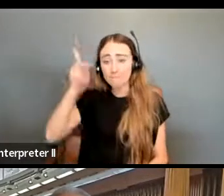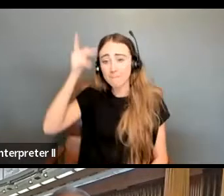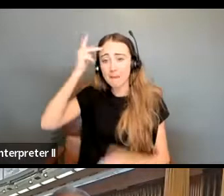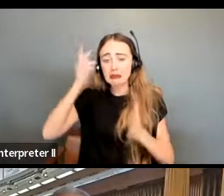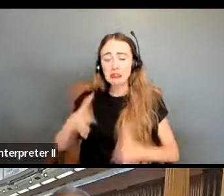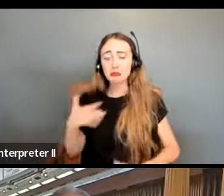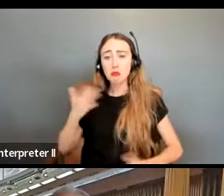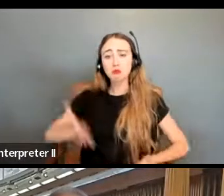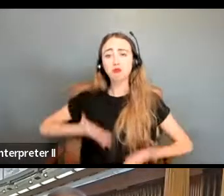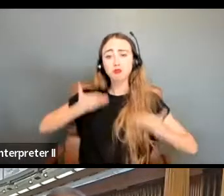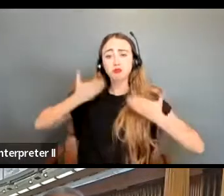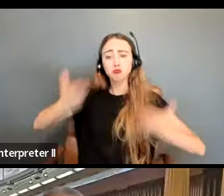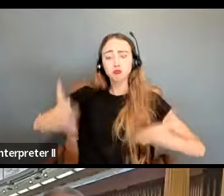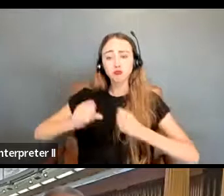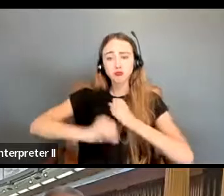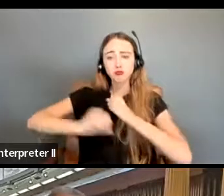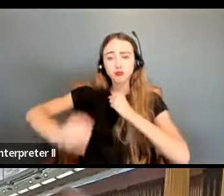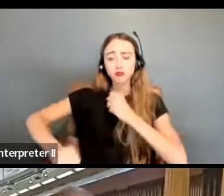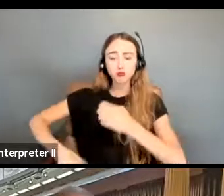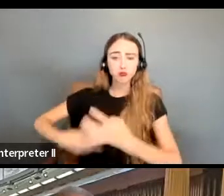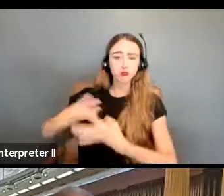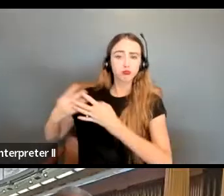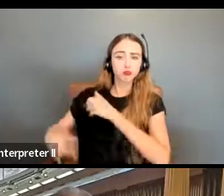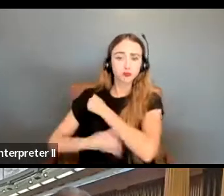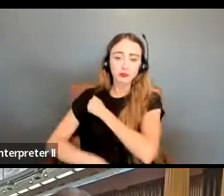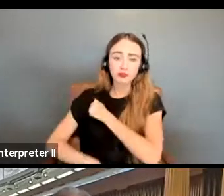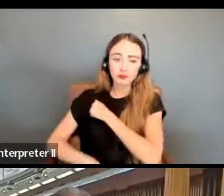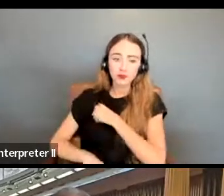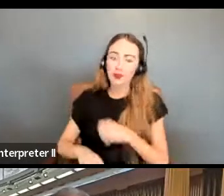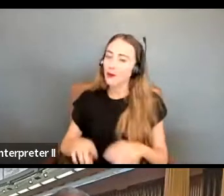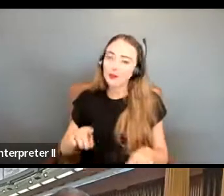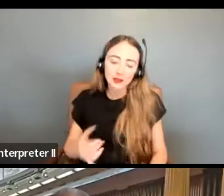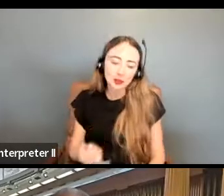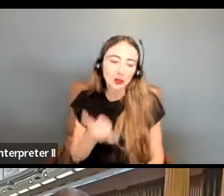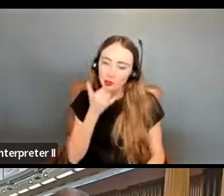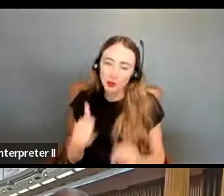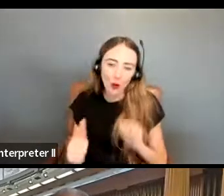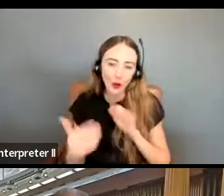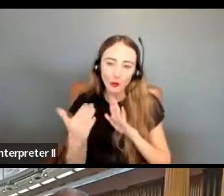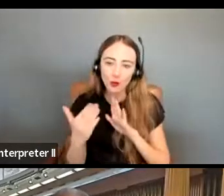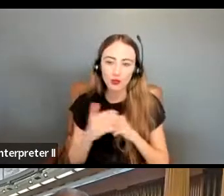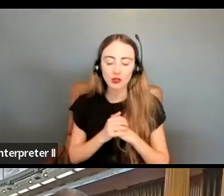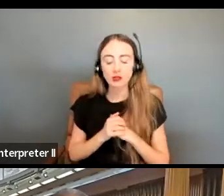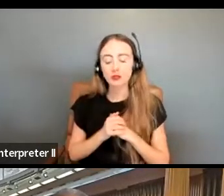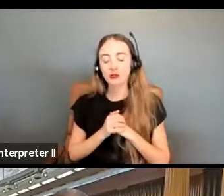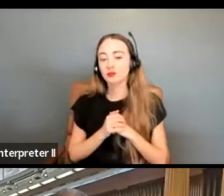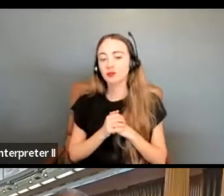longer sentences as a way to fight crime, and it's the wrong approach.